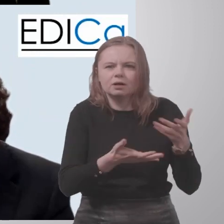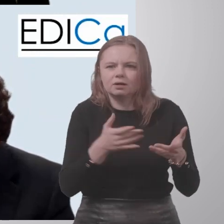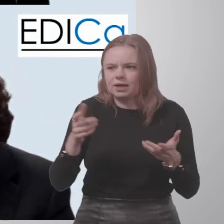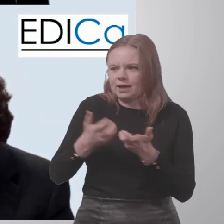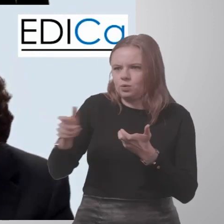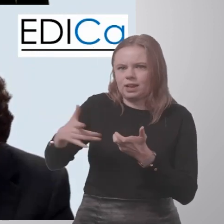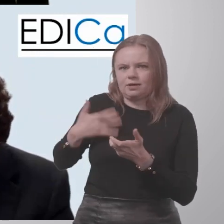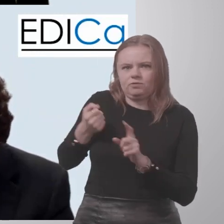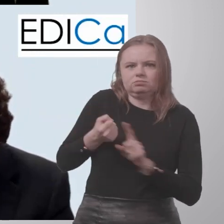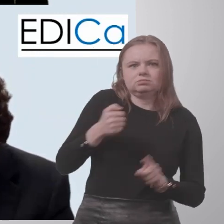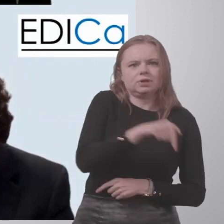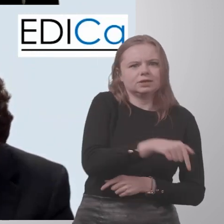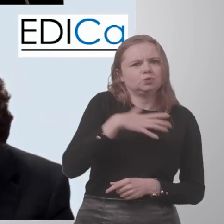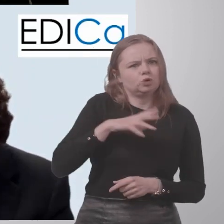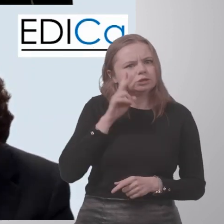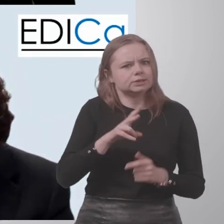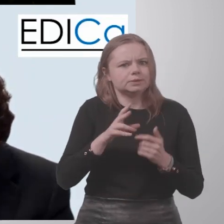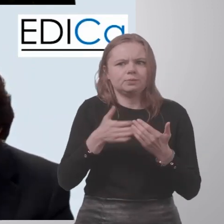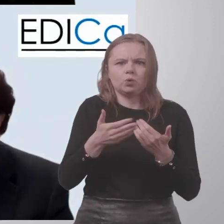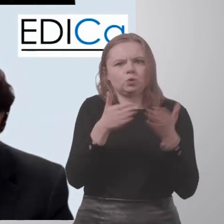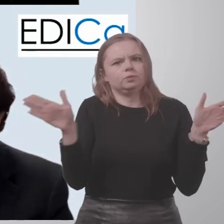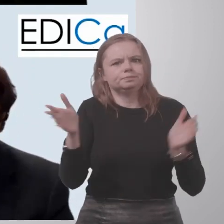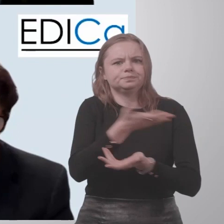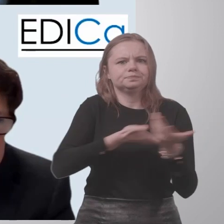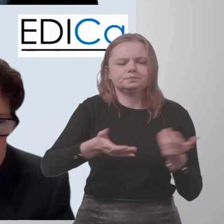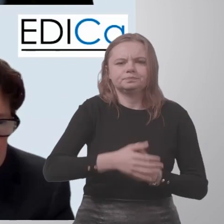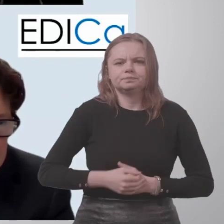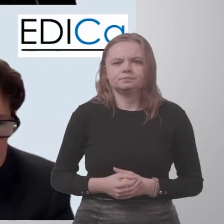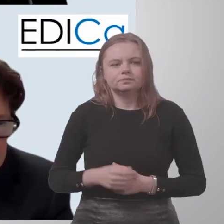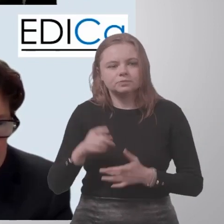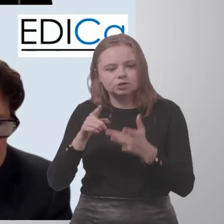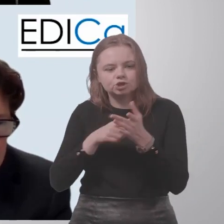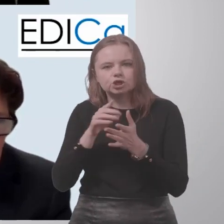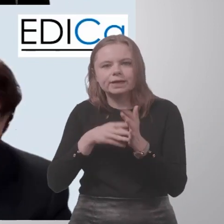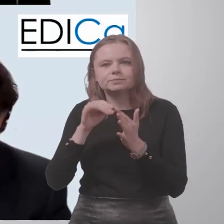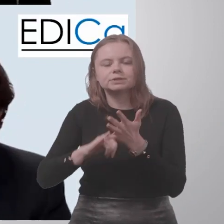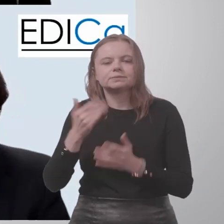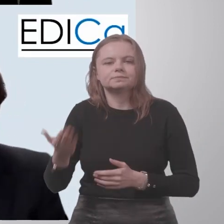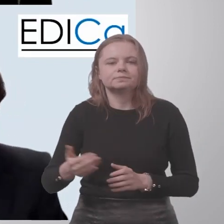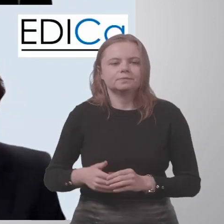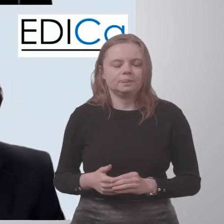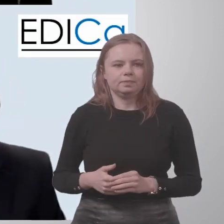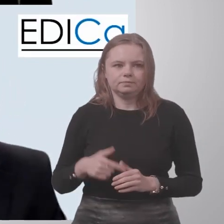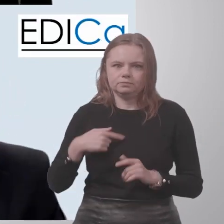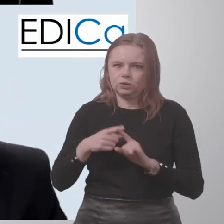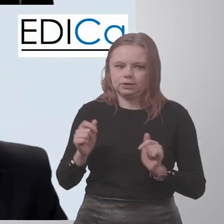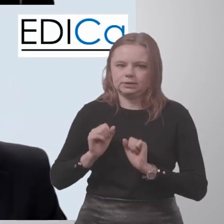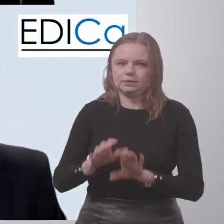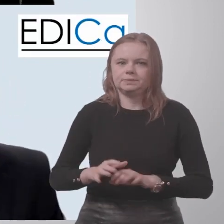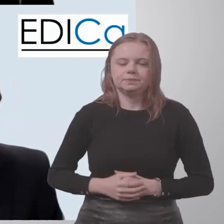like to see most. Brilliant. Thank you. James? Well, I have to be quite quick for